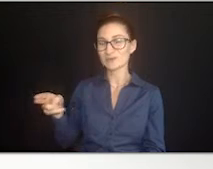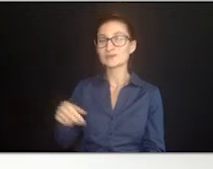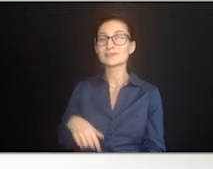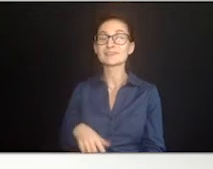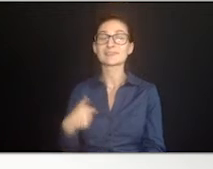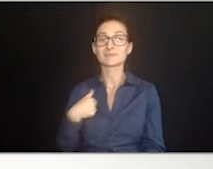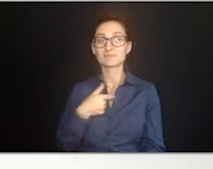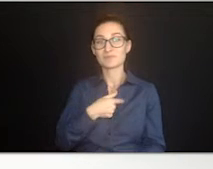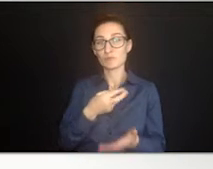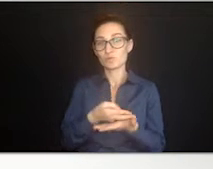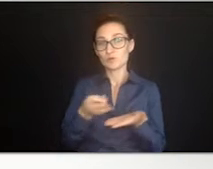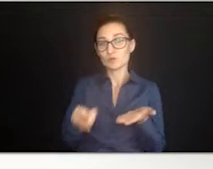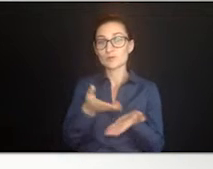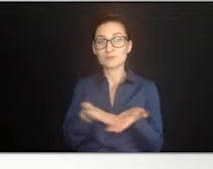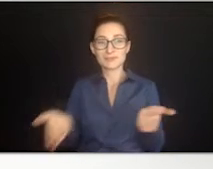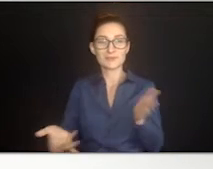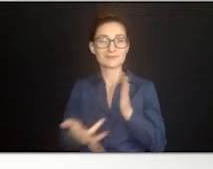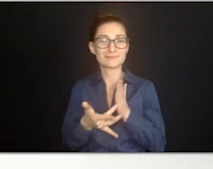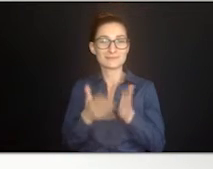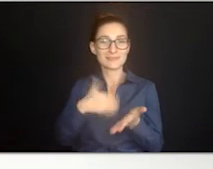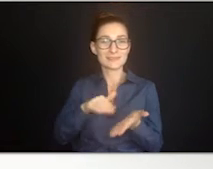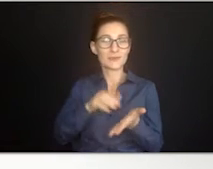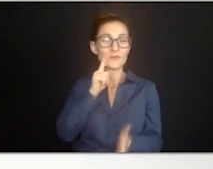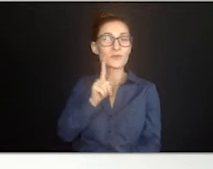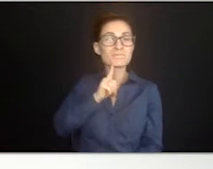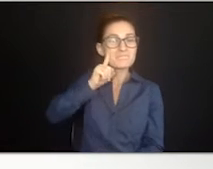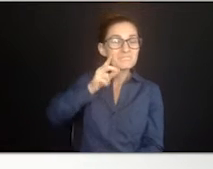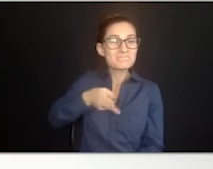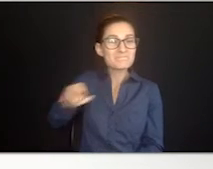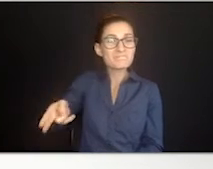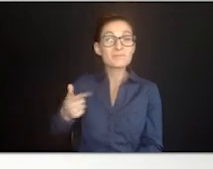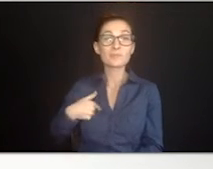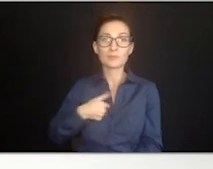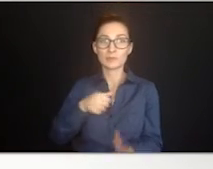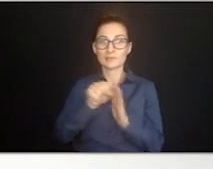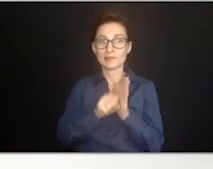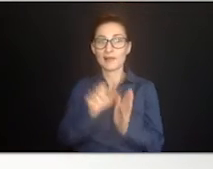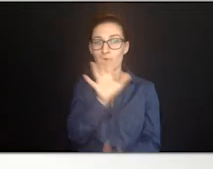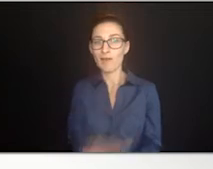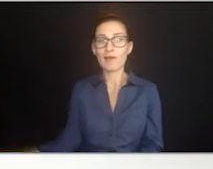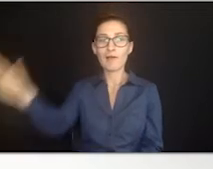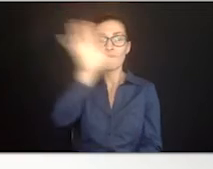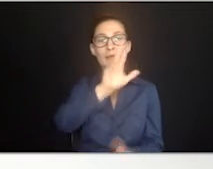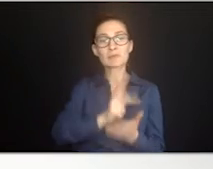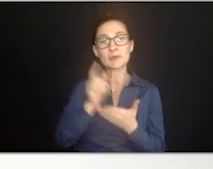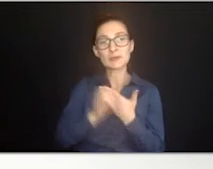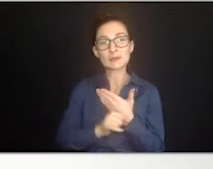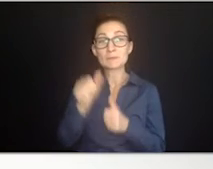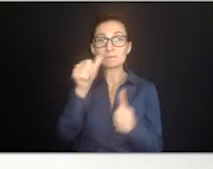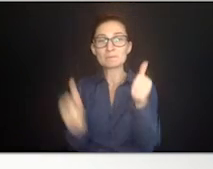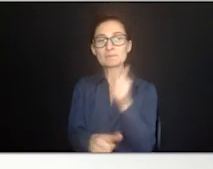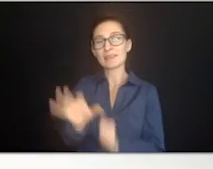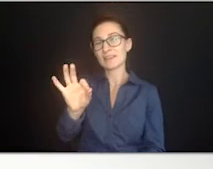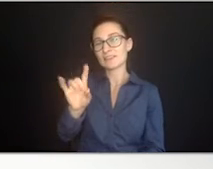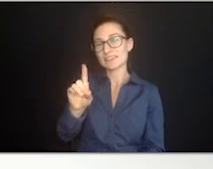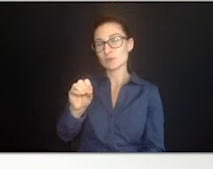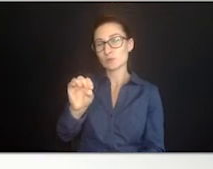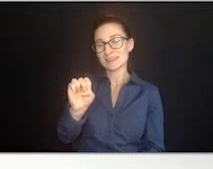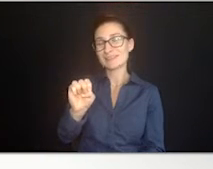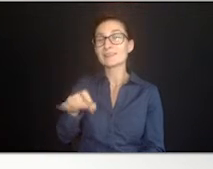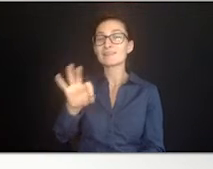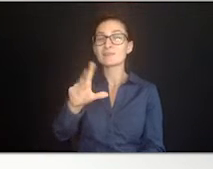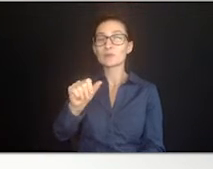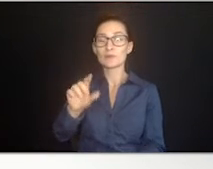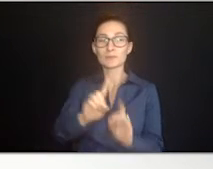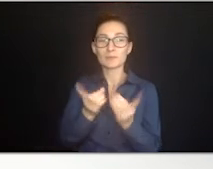Technology Center for the Deaf and Hard of Hearing. We are a statewide discretionary project funded by the Florida Department of Education and